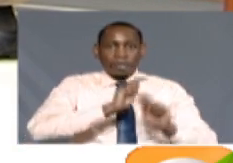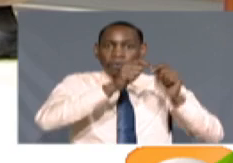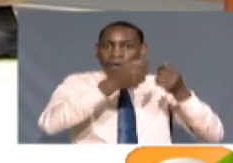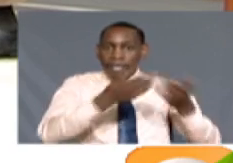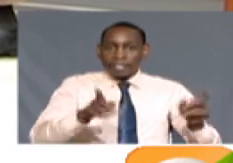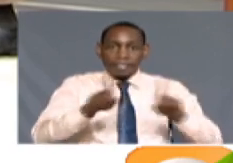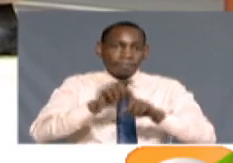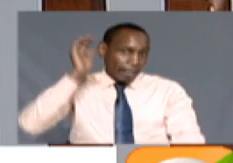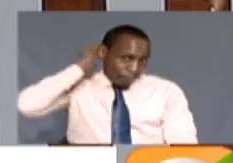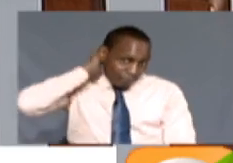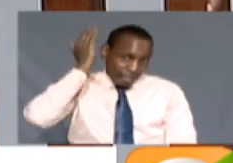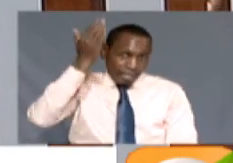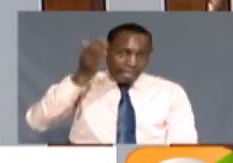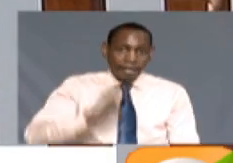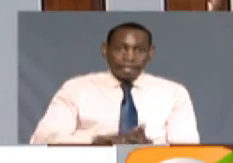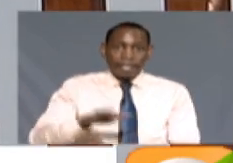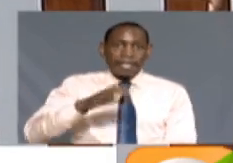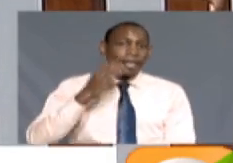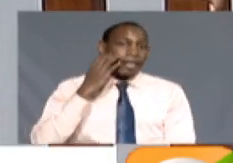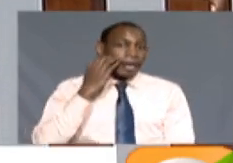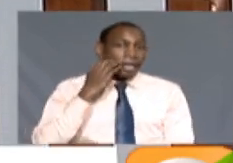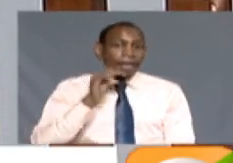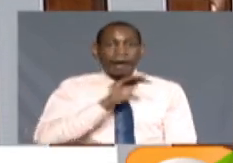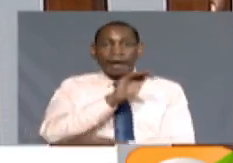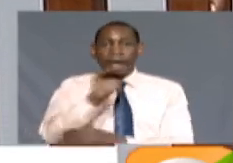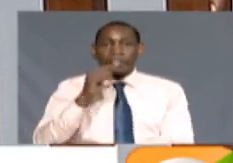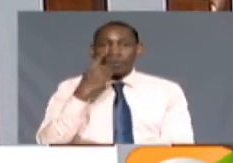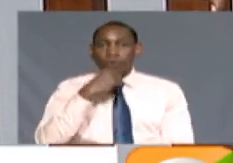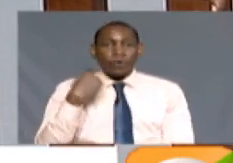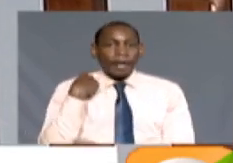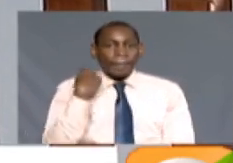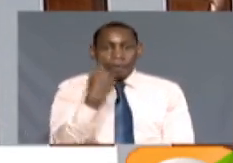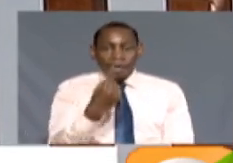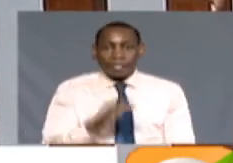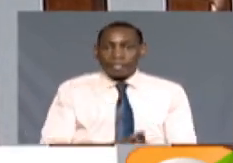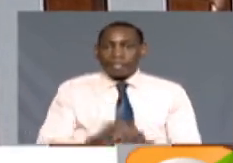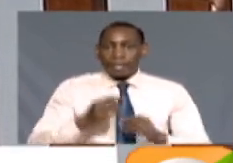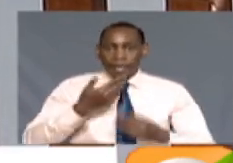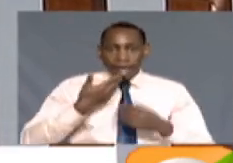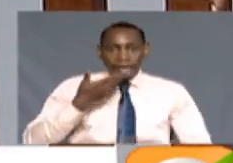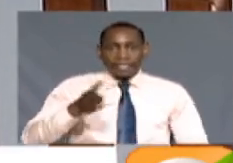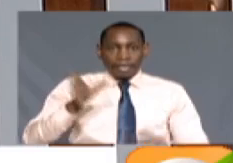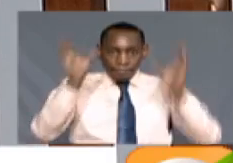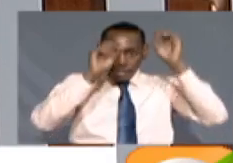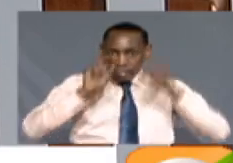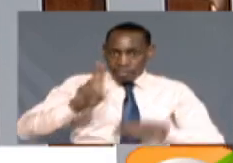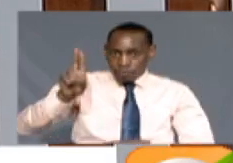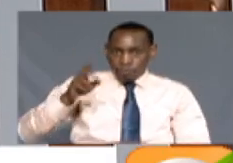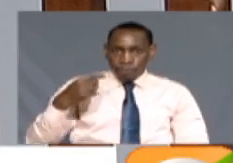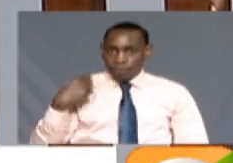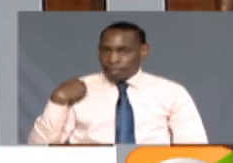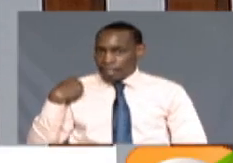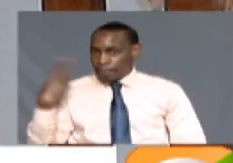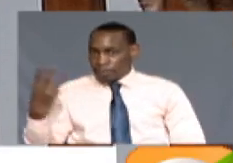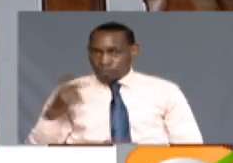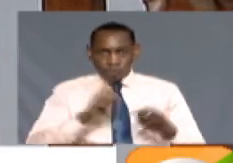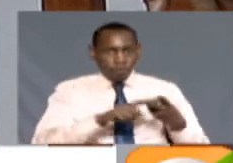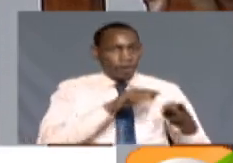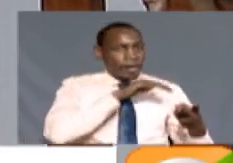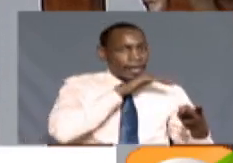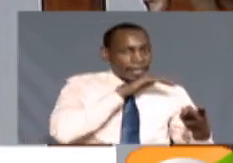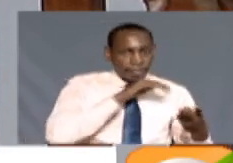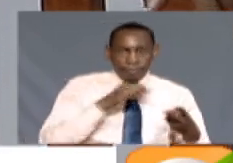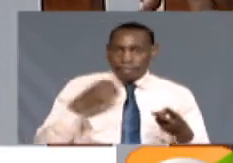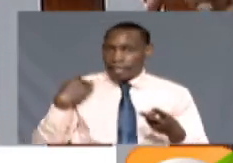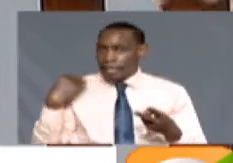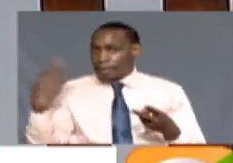in Muranga, Kangema. Ask who is number one. Number one. They will tell you President Uhuru Kenyatta. Number two. Raila Odinga.